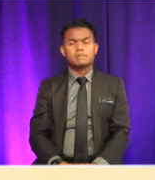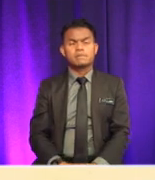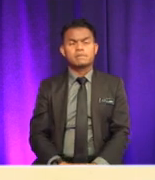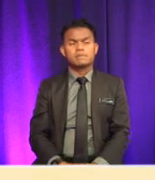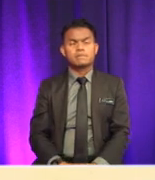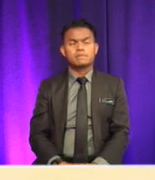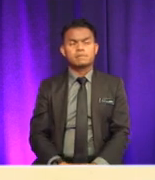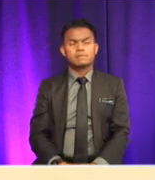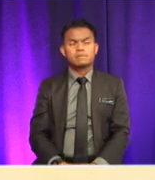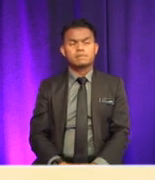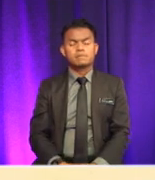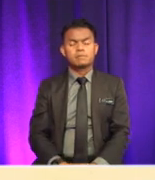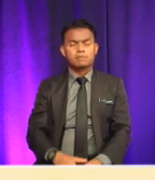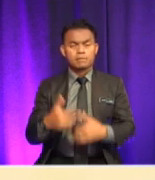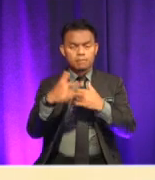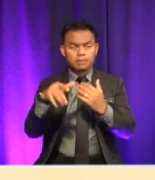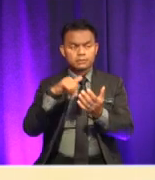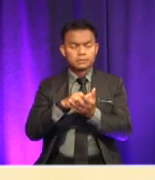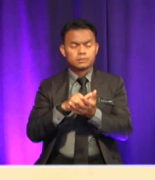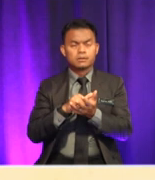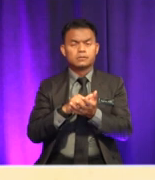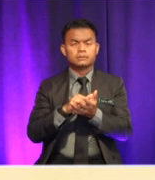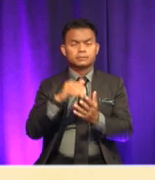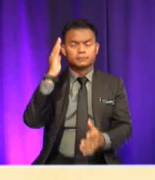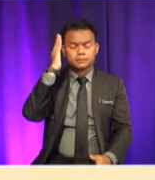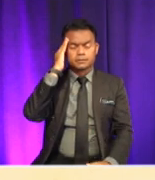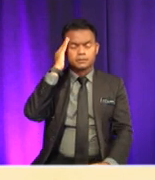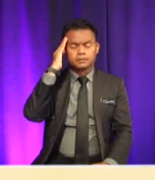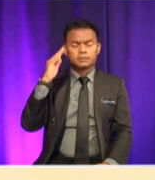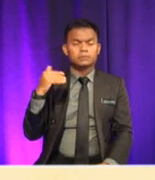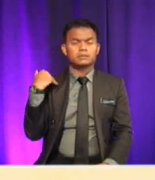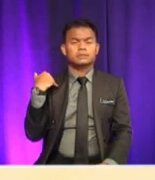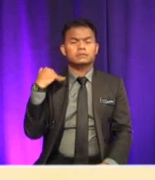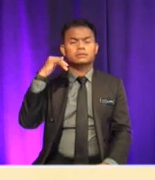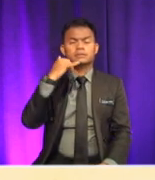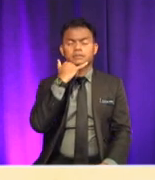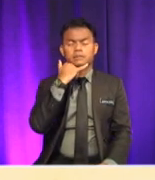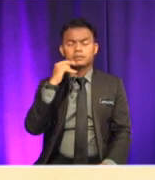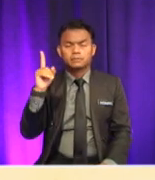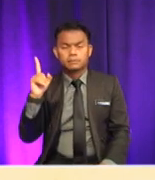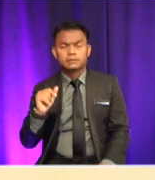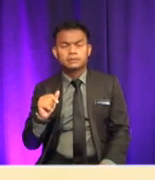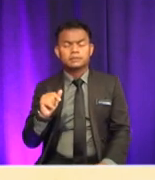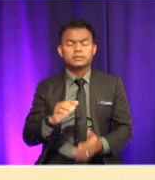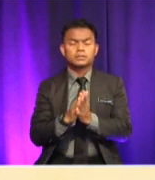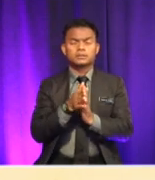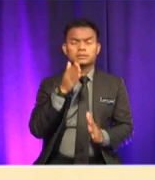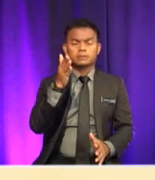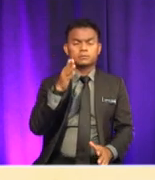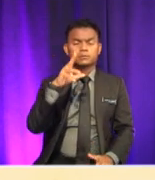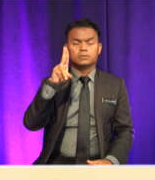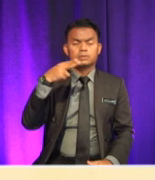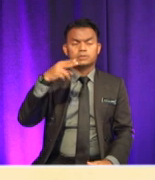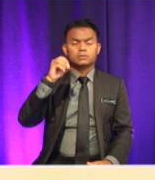reasoning. Yet, deep down, she knew there was something wrong somewhere. And if you're a hawk, the bantam persisted,